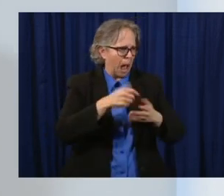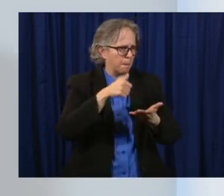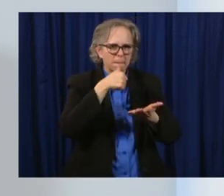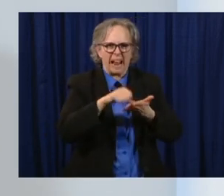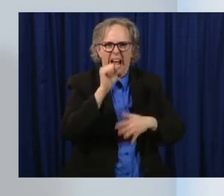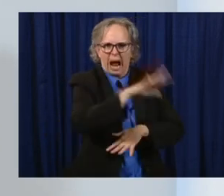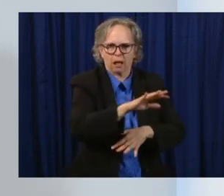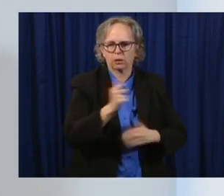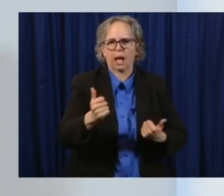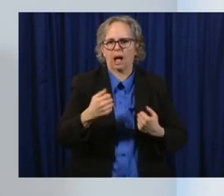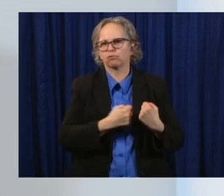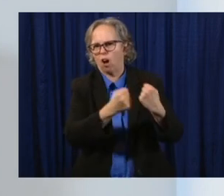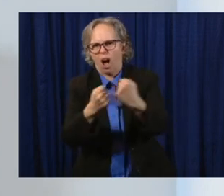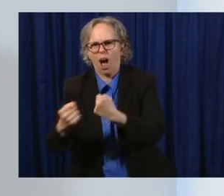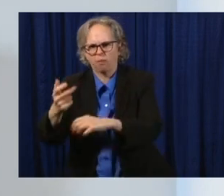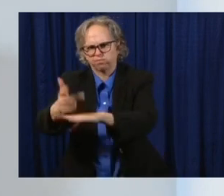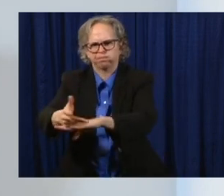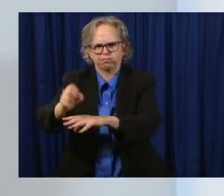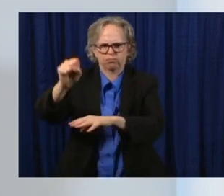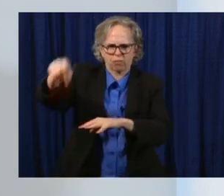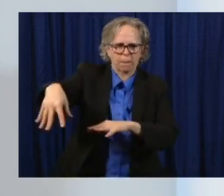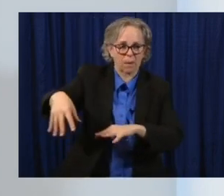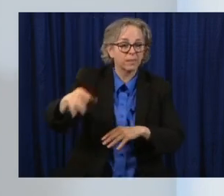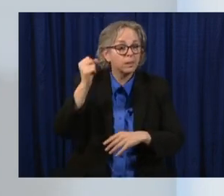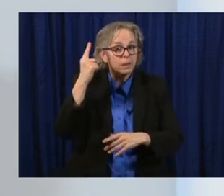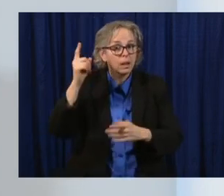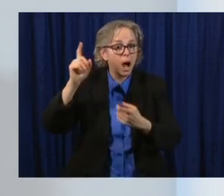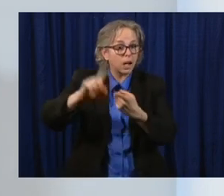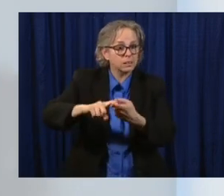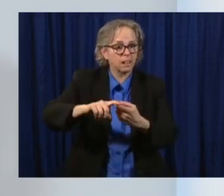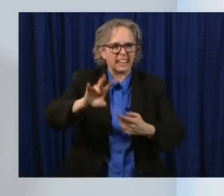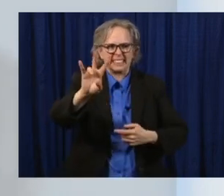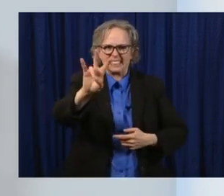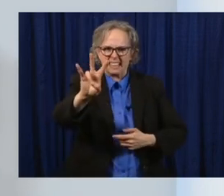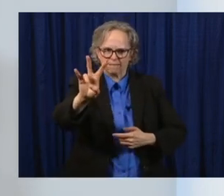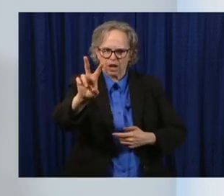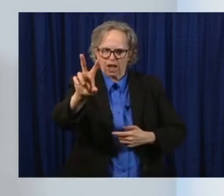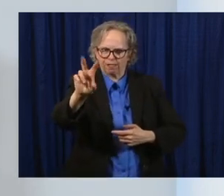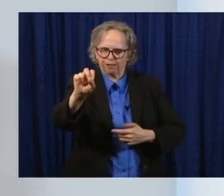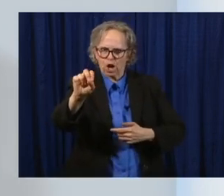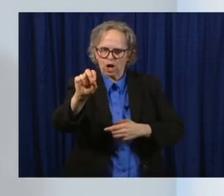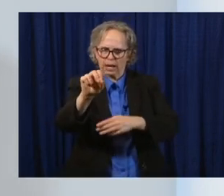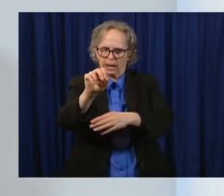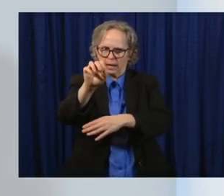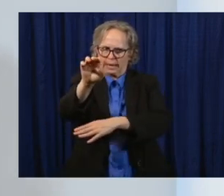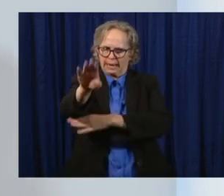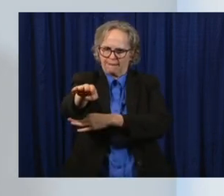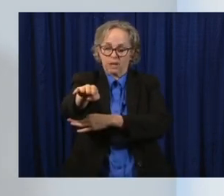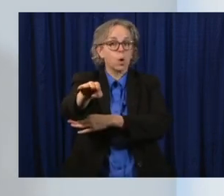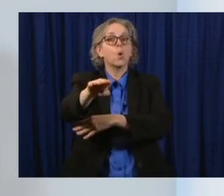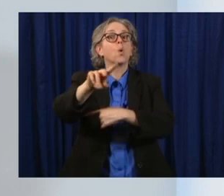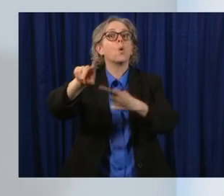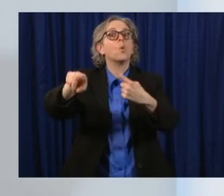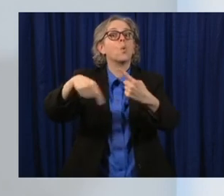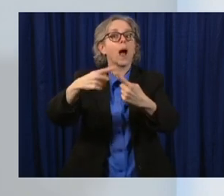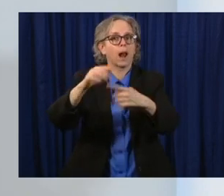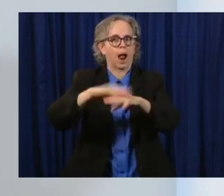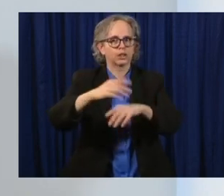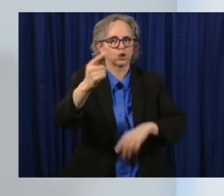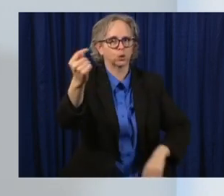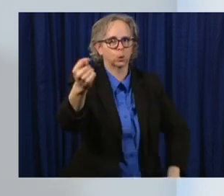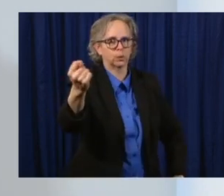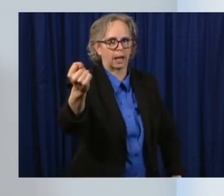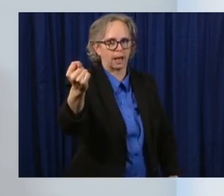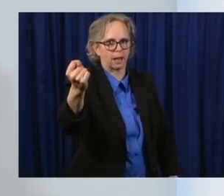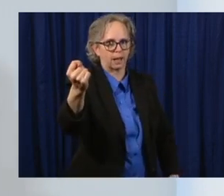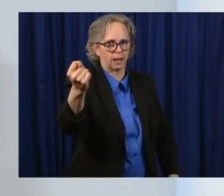until 7:30 p.m. on Tuesday to get this done. So we know there are a lot of ballots floating around out there. You may